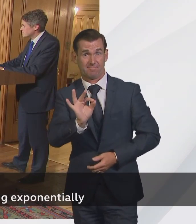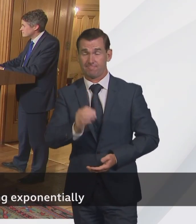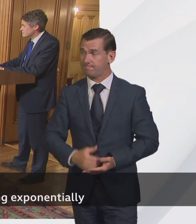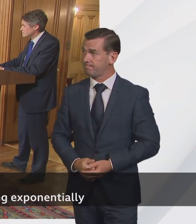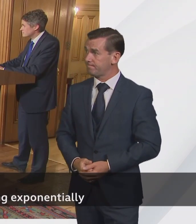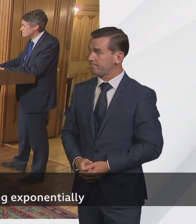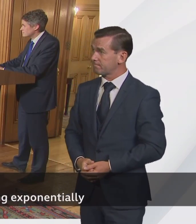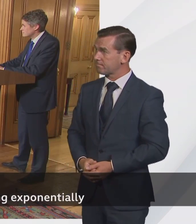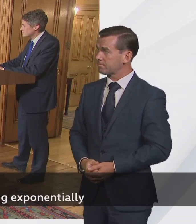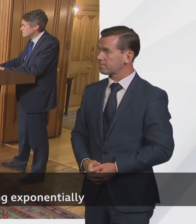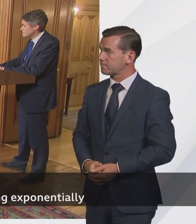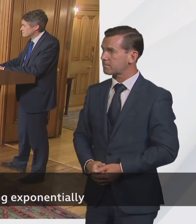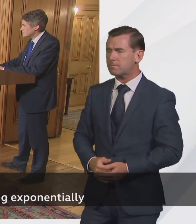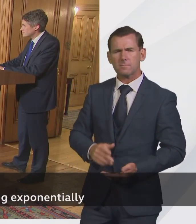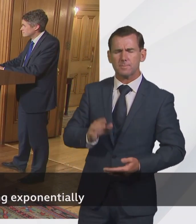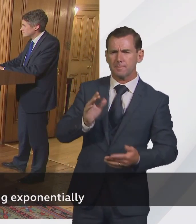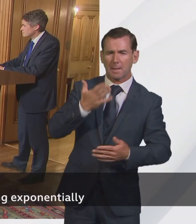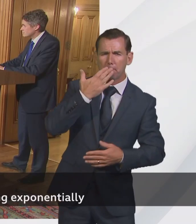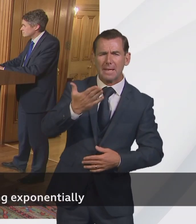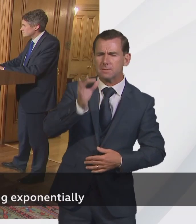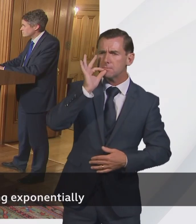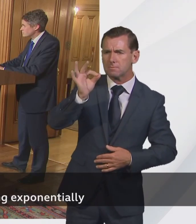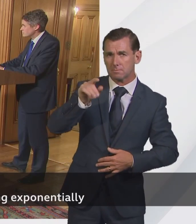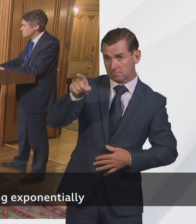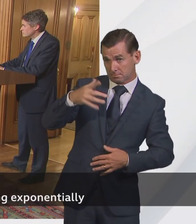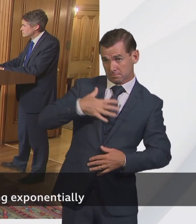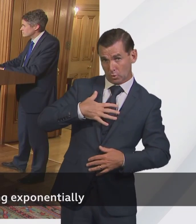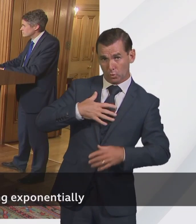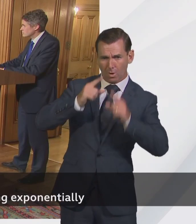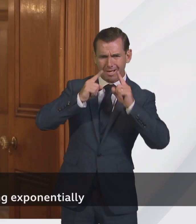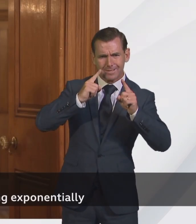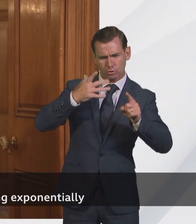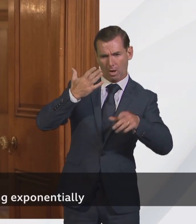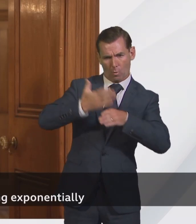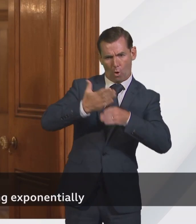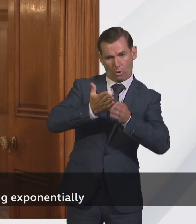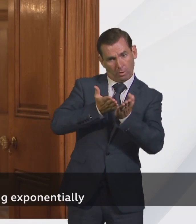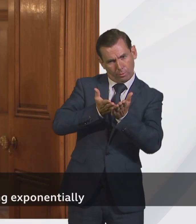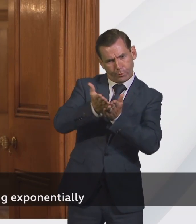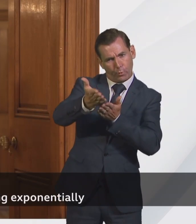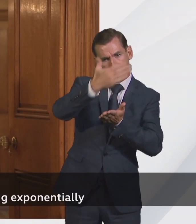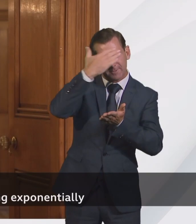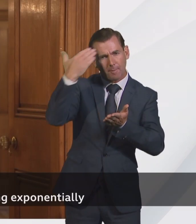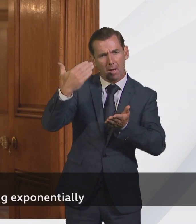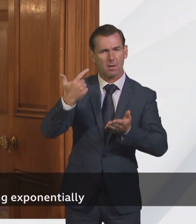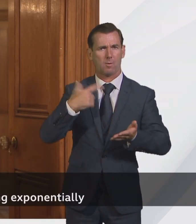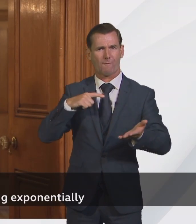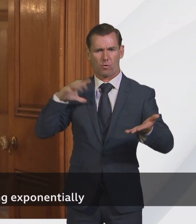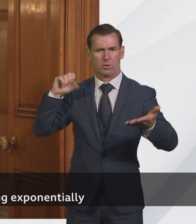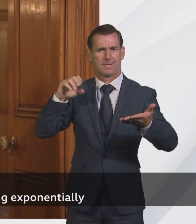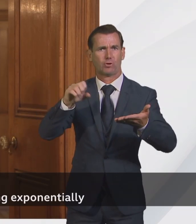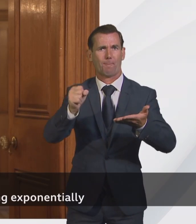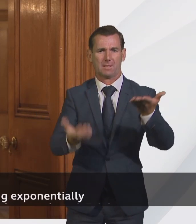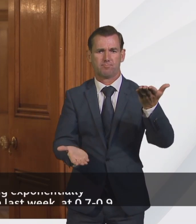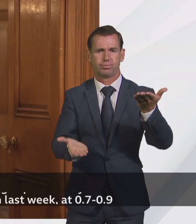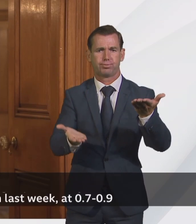schemes is to have children coming back during the summer into schools. But we recognise it's